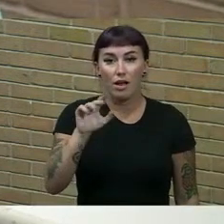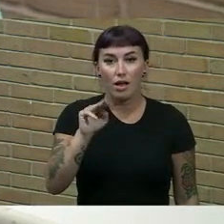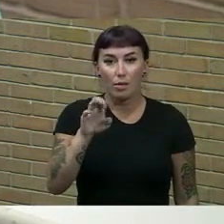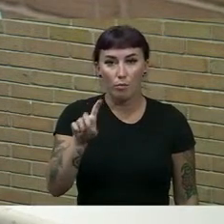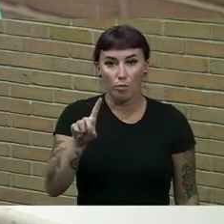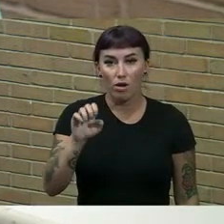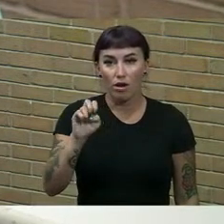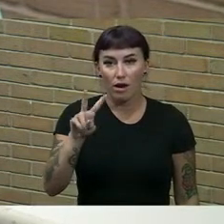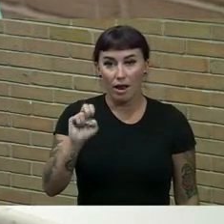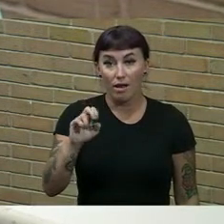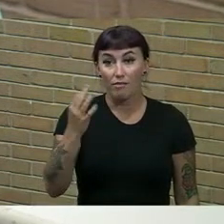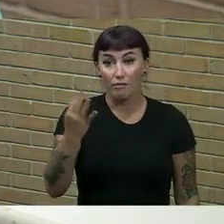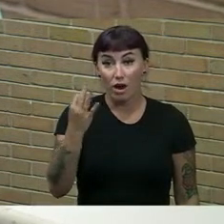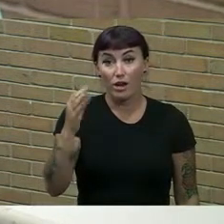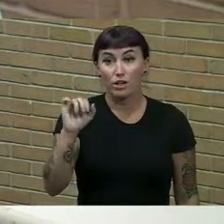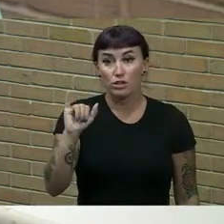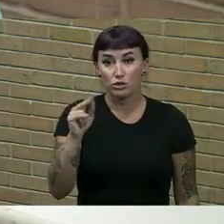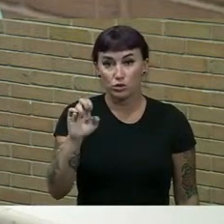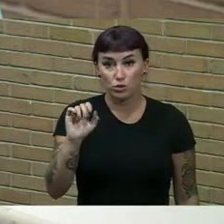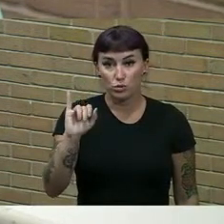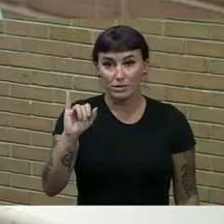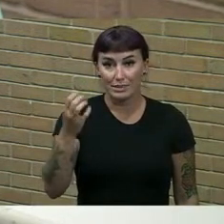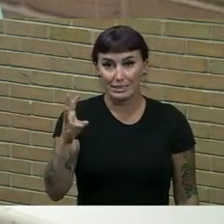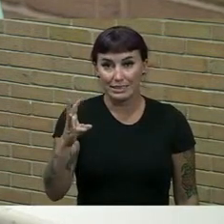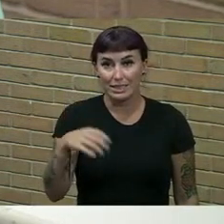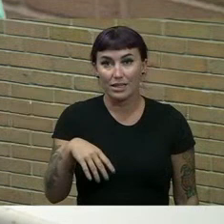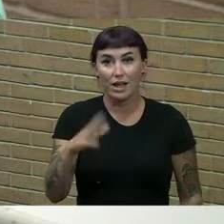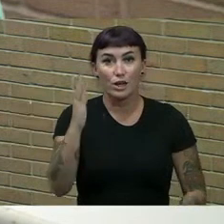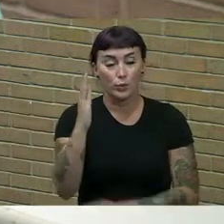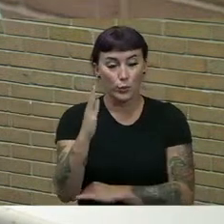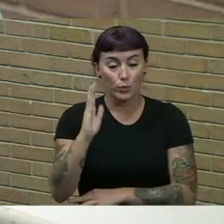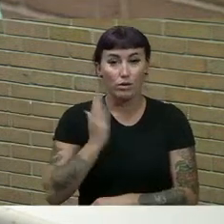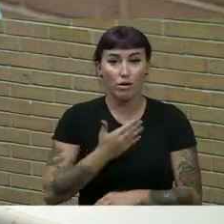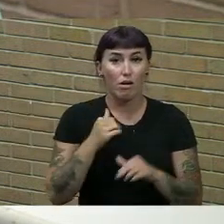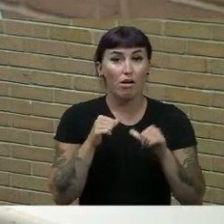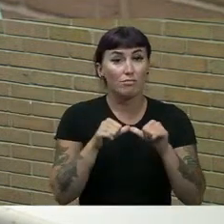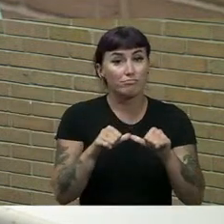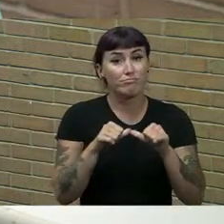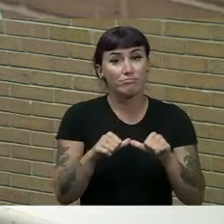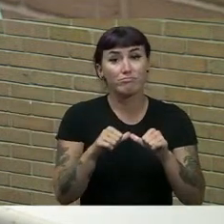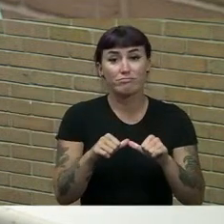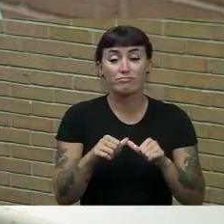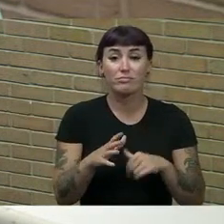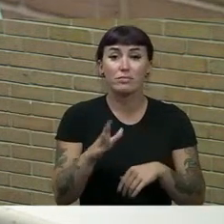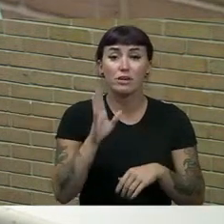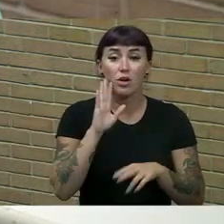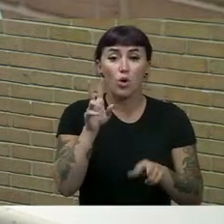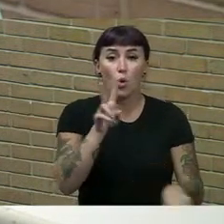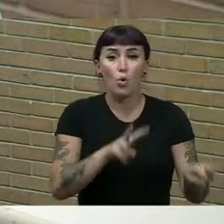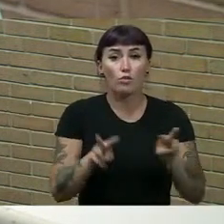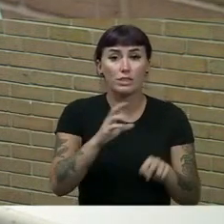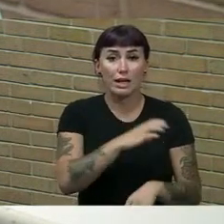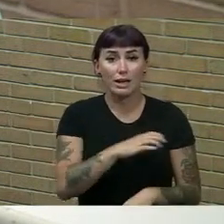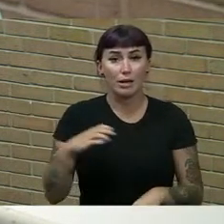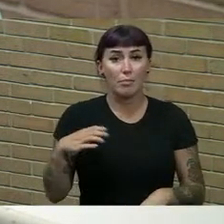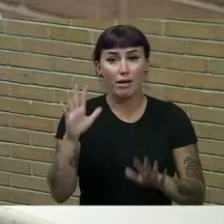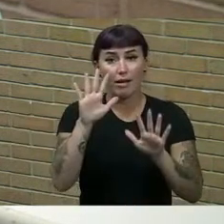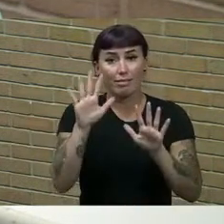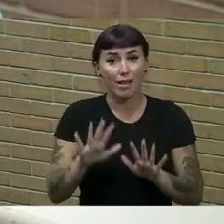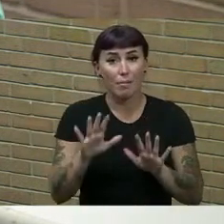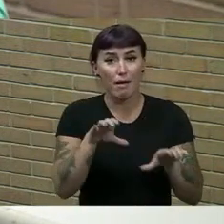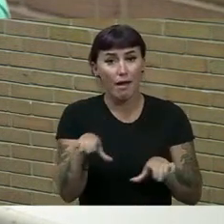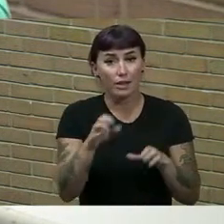June 16th at 12 noon. Our Sustainability Oversight Committee Climate Action Plan Open